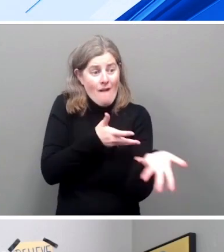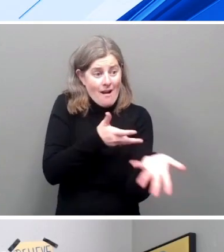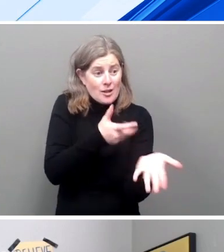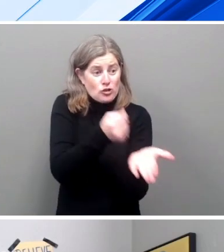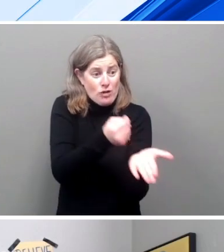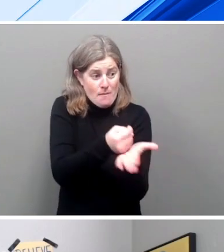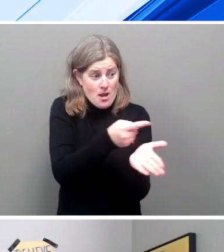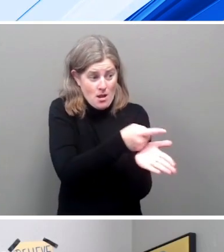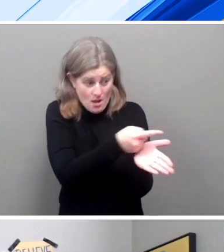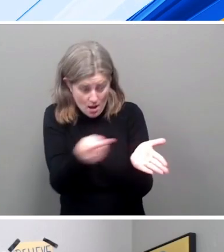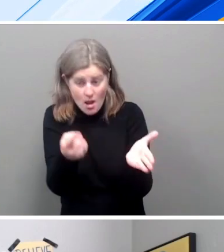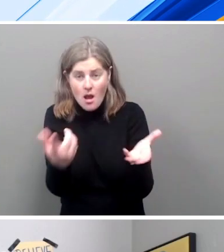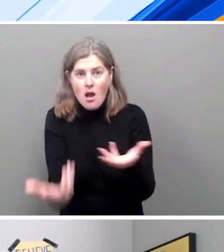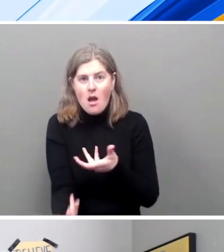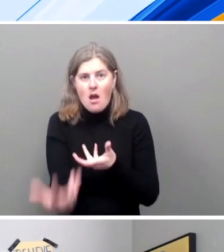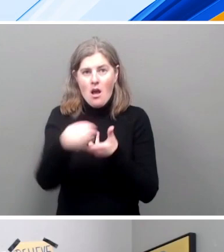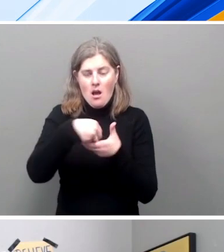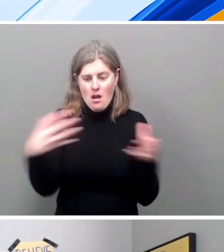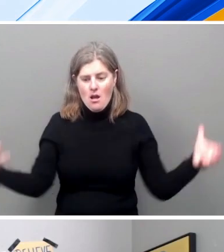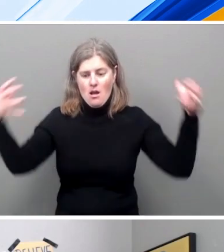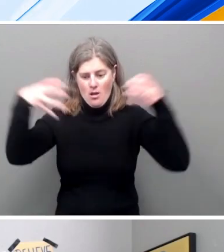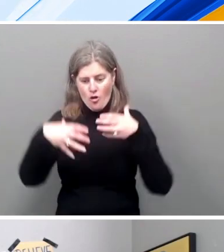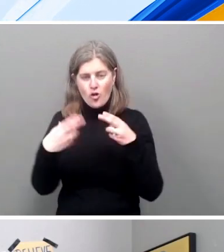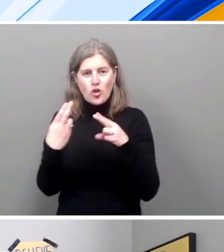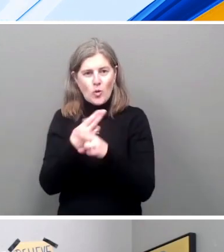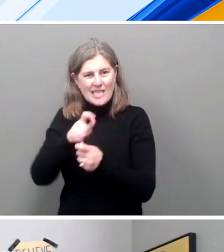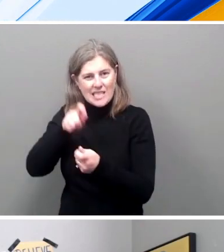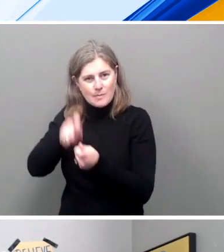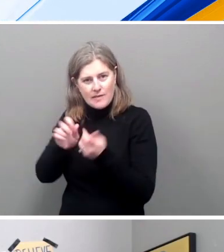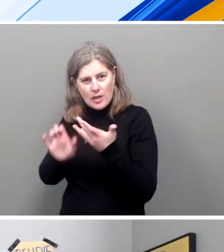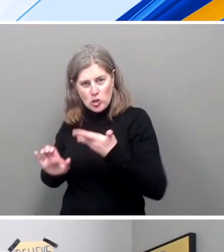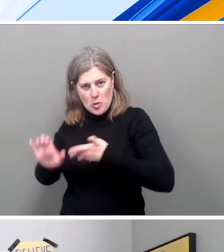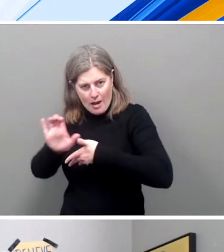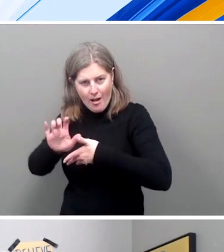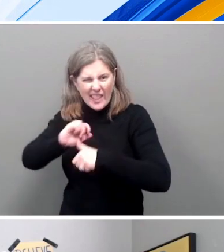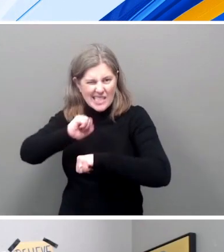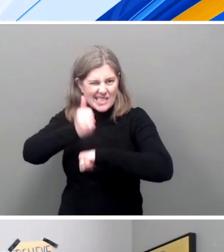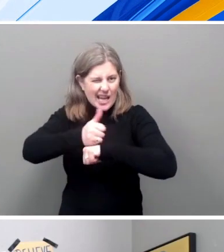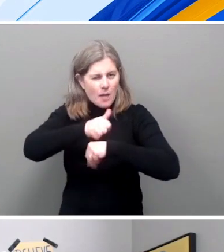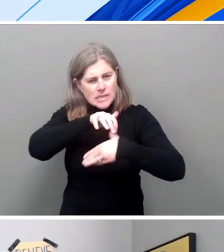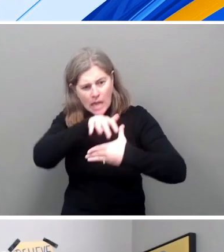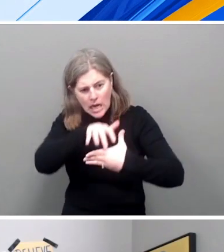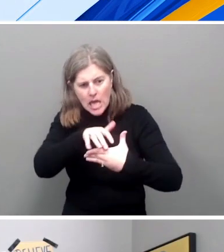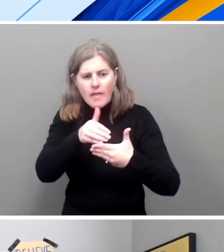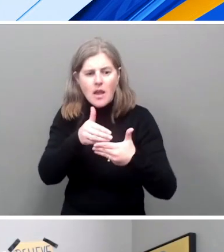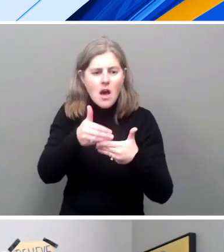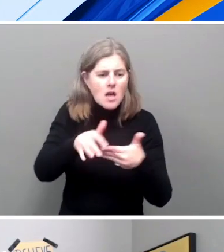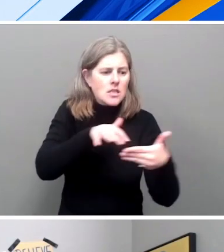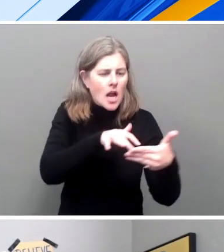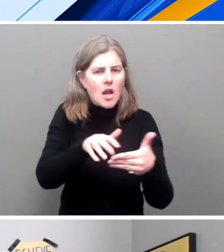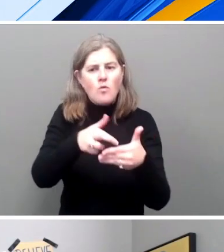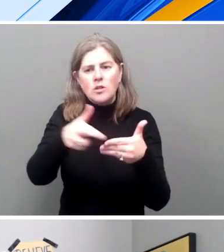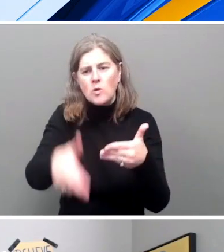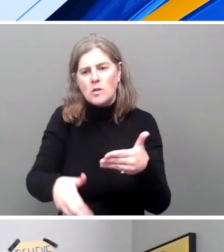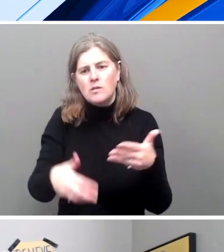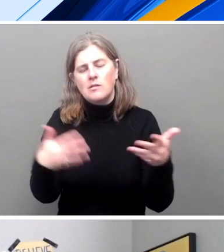post-COVID-19 condition using these criteria. Then they have to set up the study and get the results. So